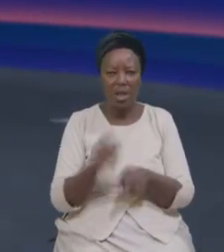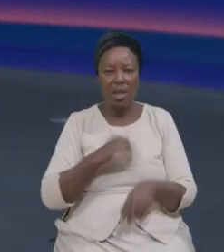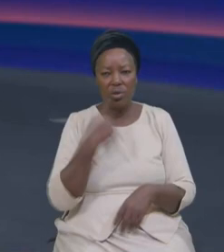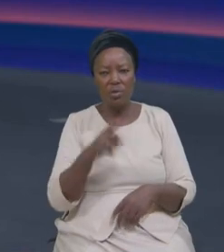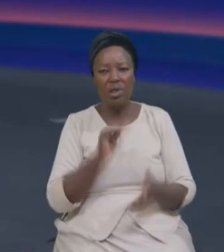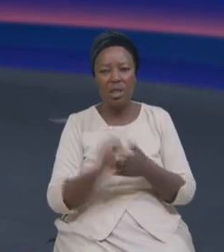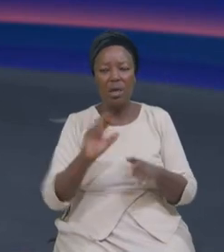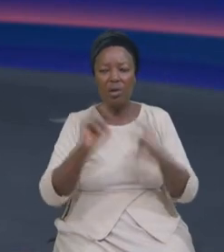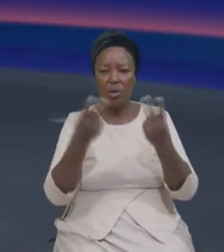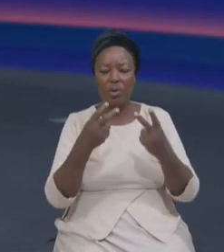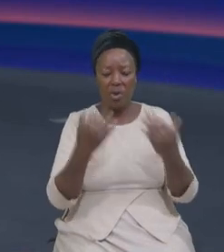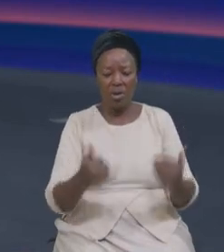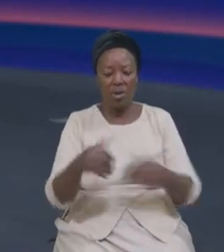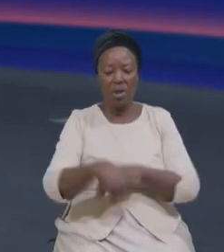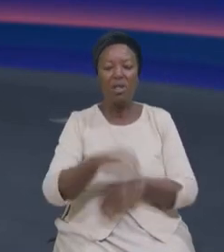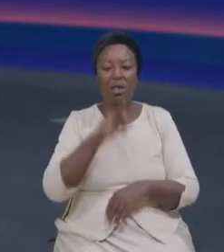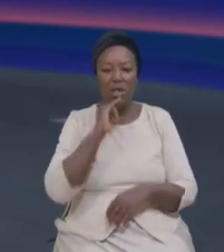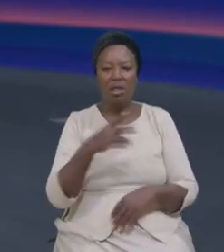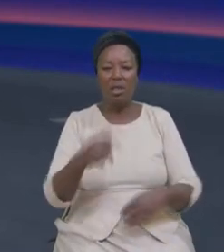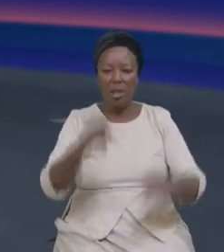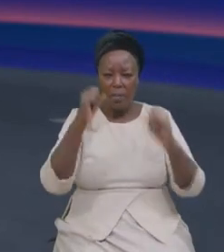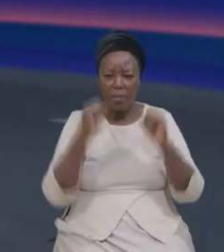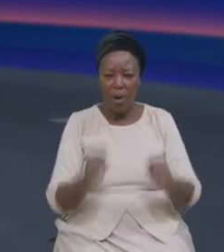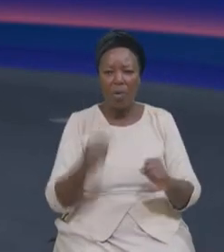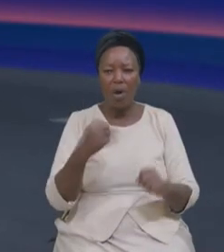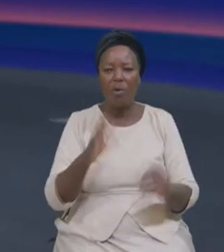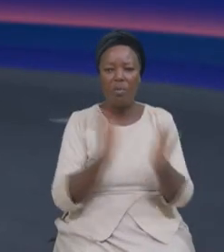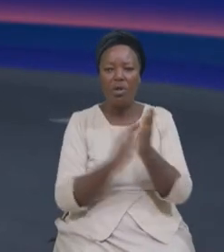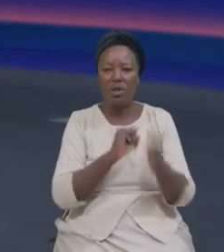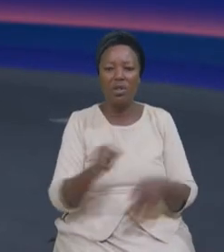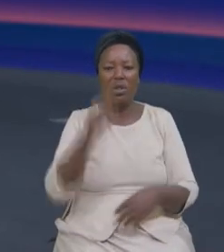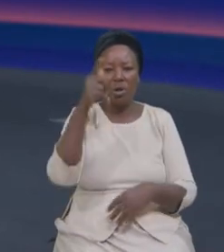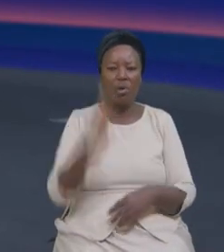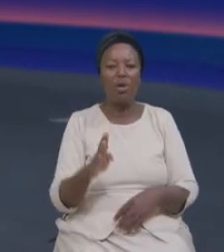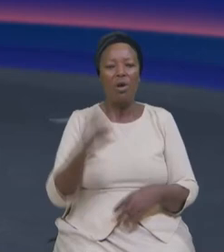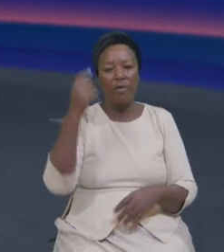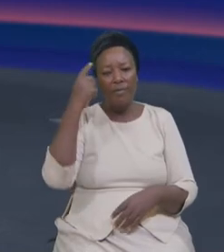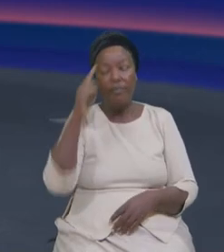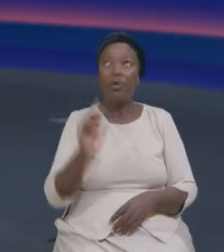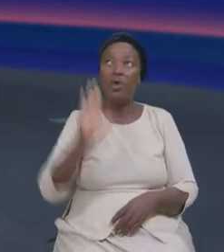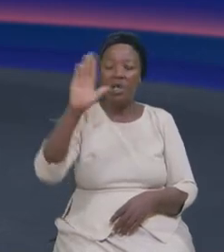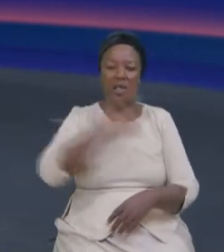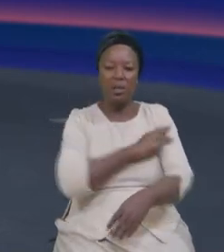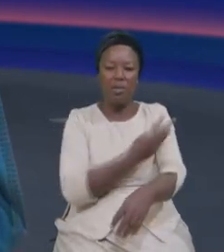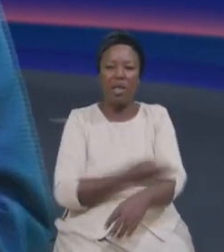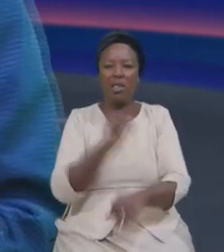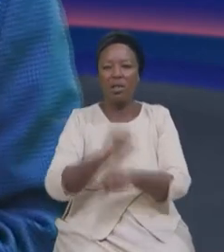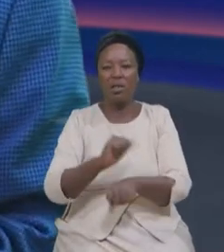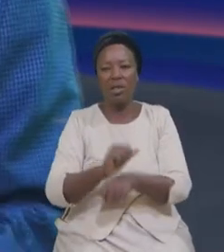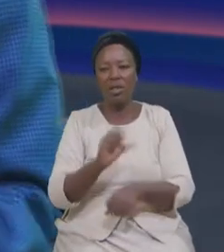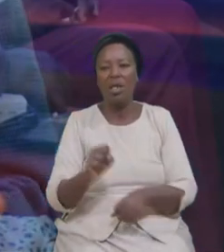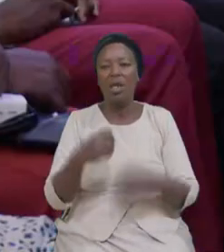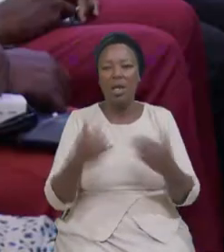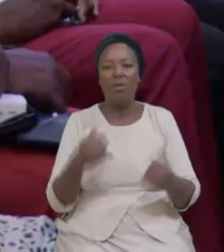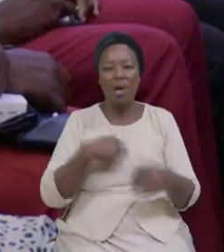talking about the power of praising God for his mighty deeds. There are three things we're looking